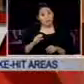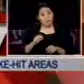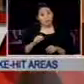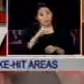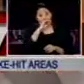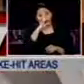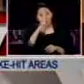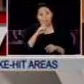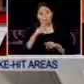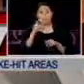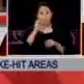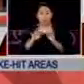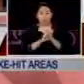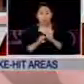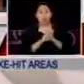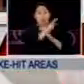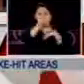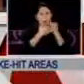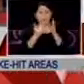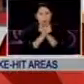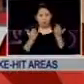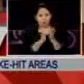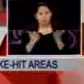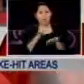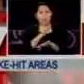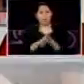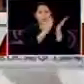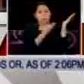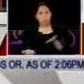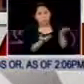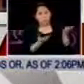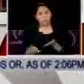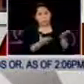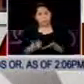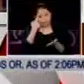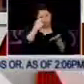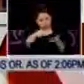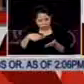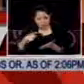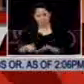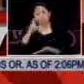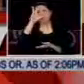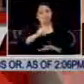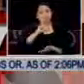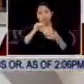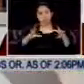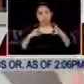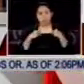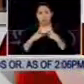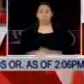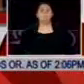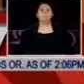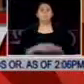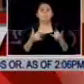not be enforced. It is jurisprudentially accepted rule in this jurisdiction that in order to